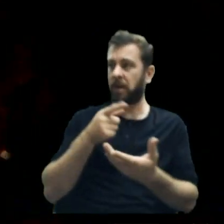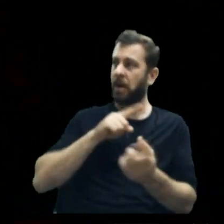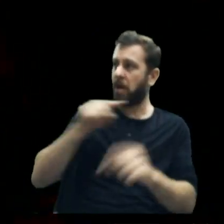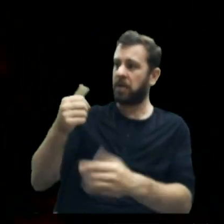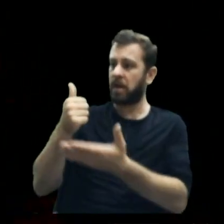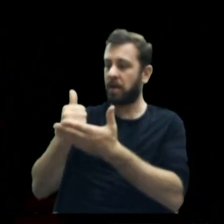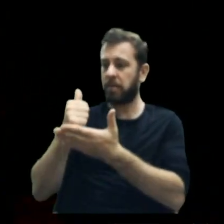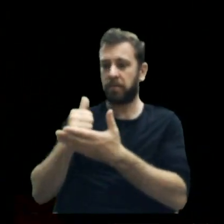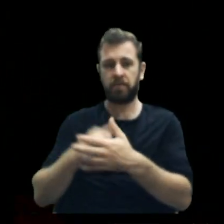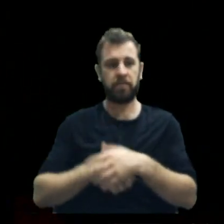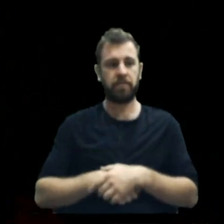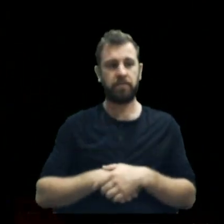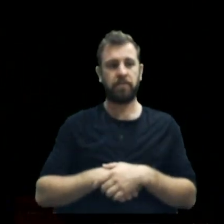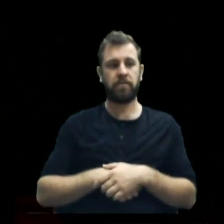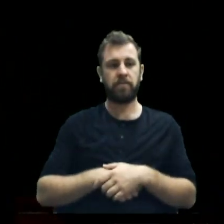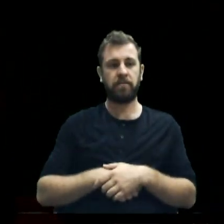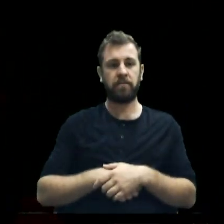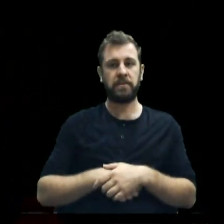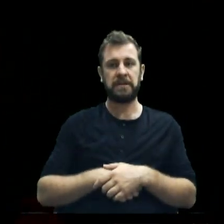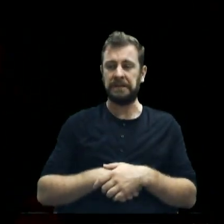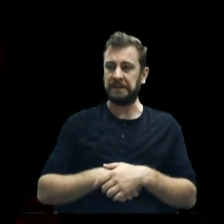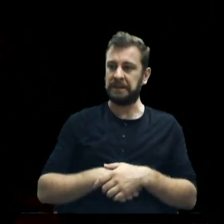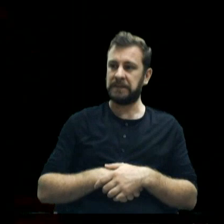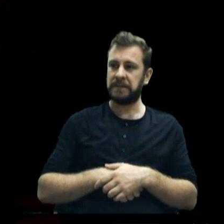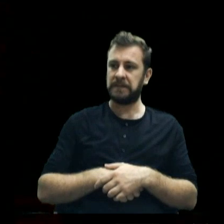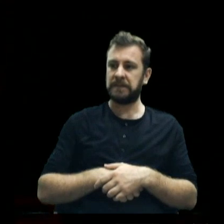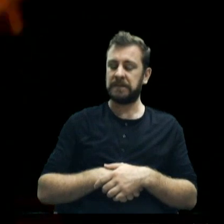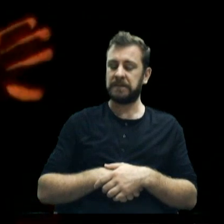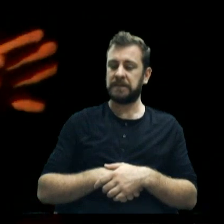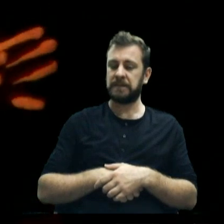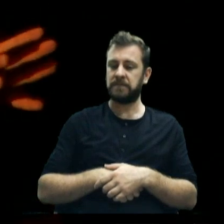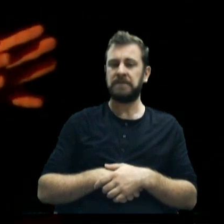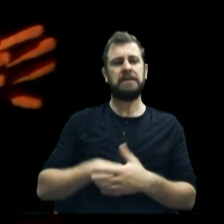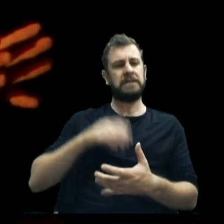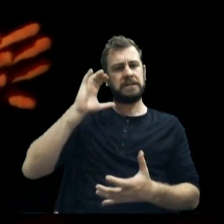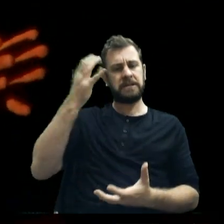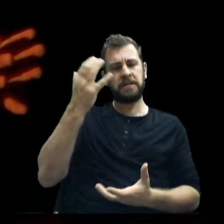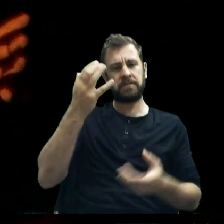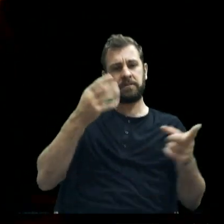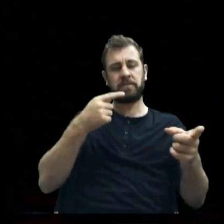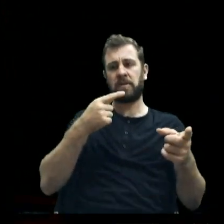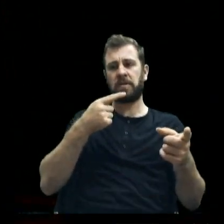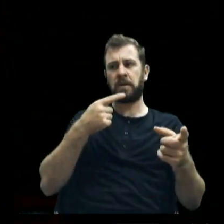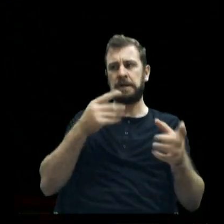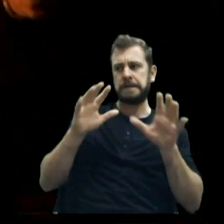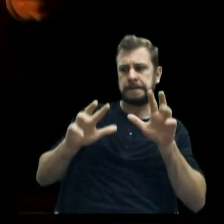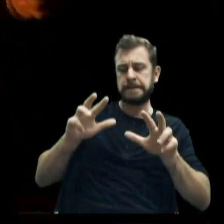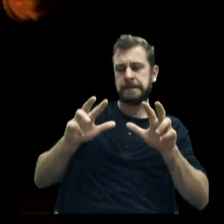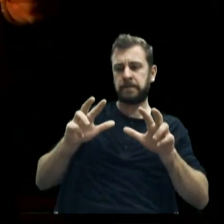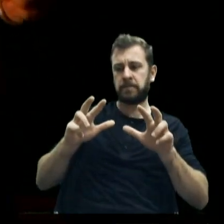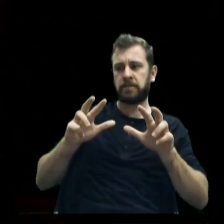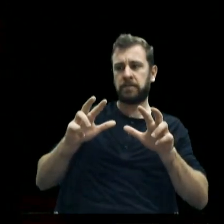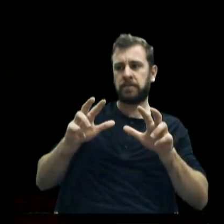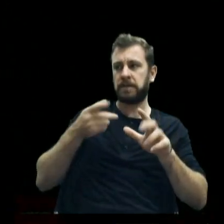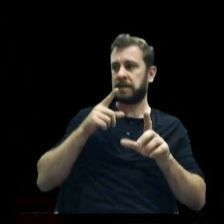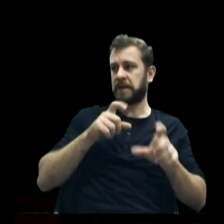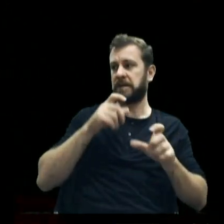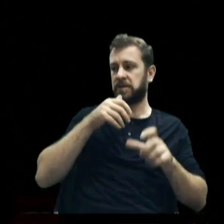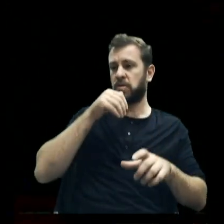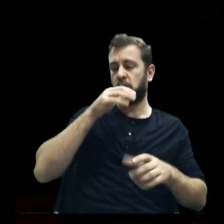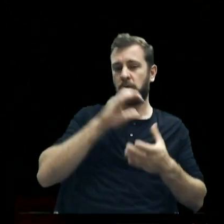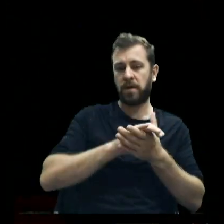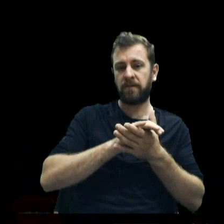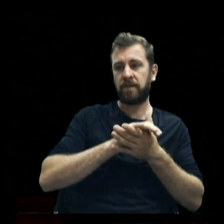And there seems to be hesitation. And either one version of the story says that he was testing his wife, or the other